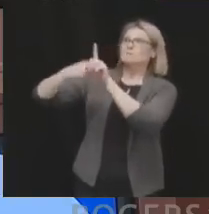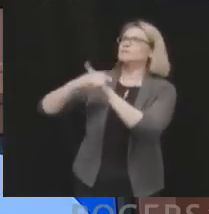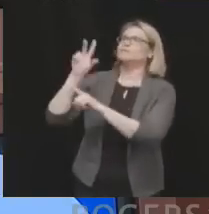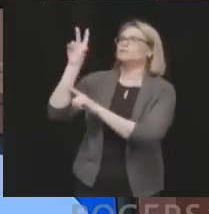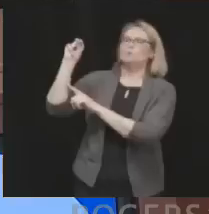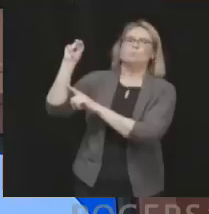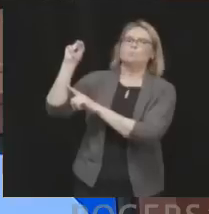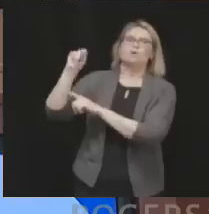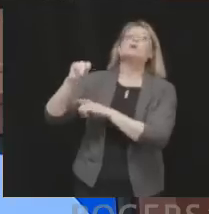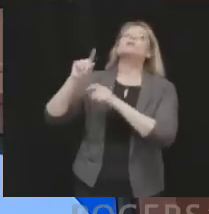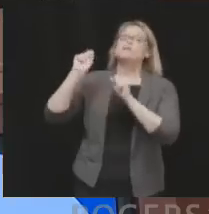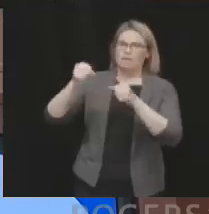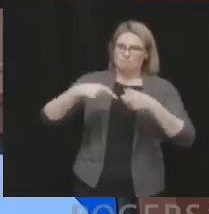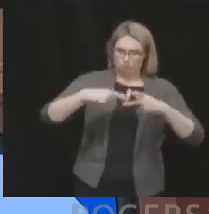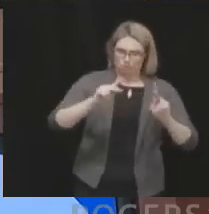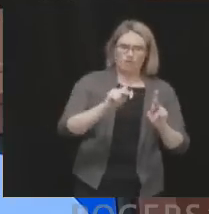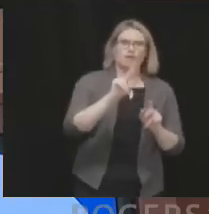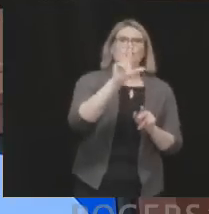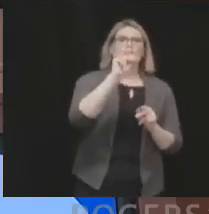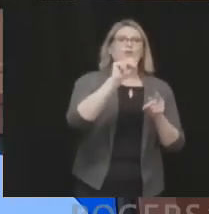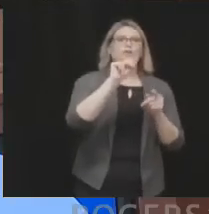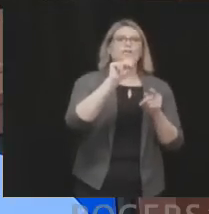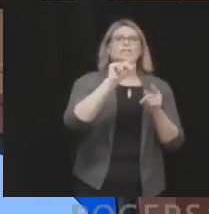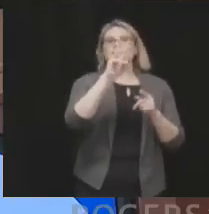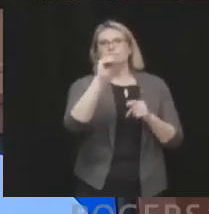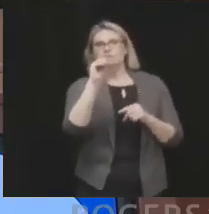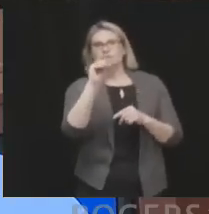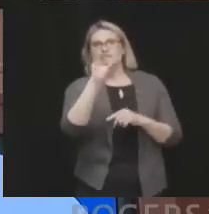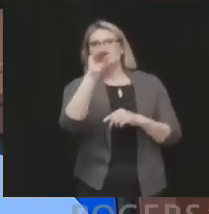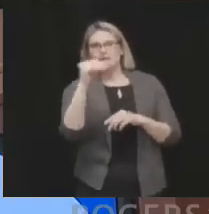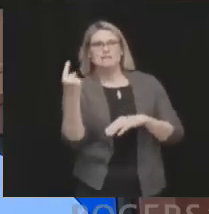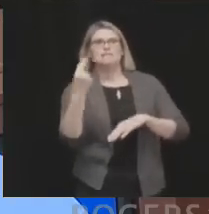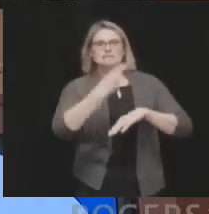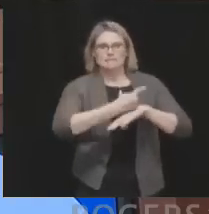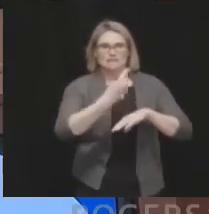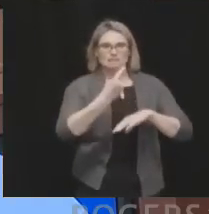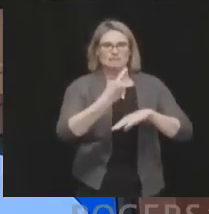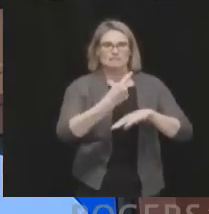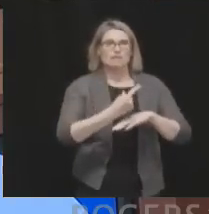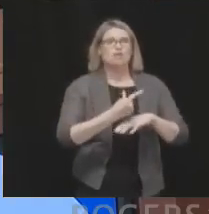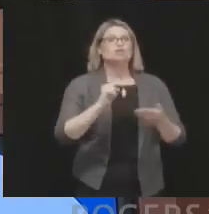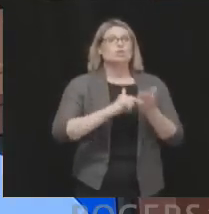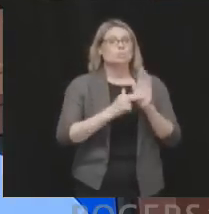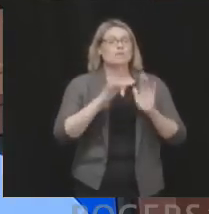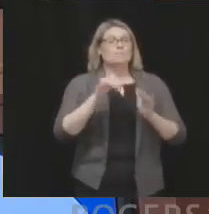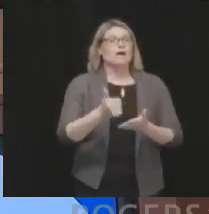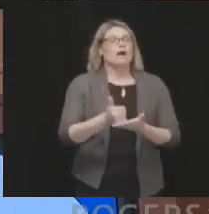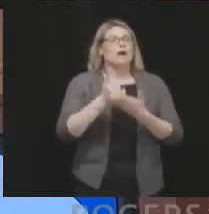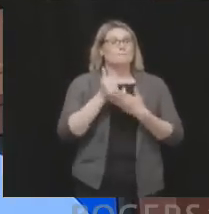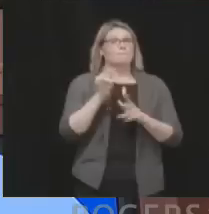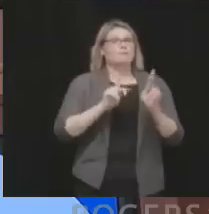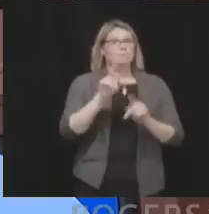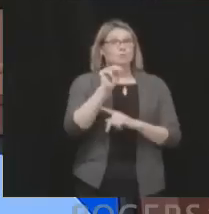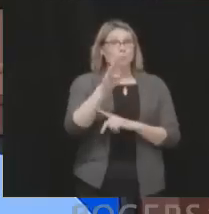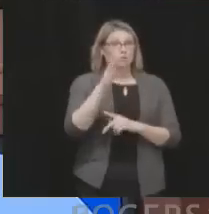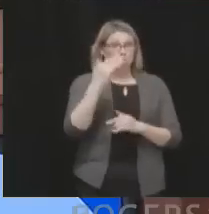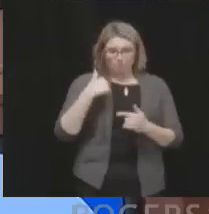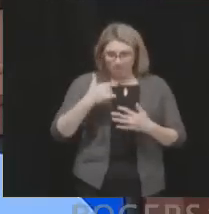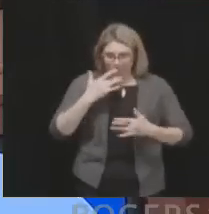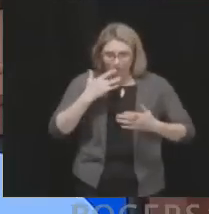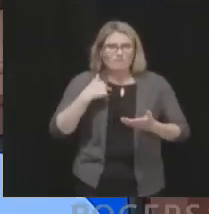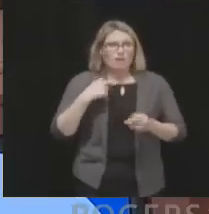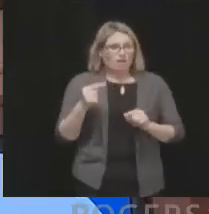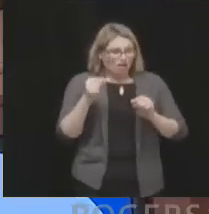Dr. Russell. Hi, John. I have been aware of these discussions, but I have not really been directly involved